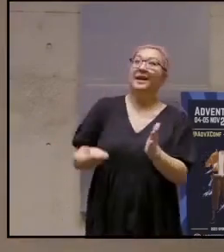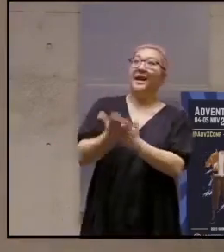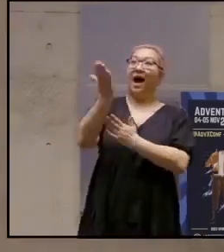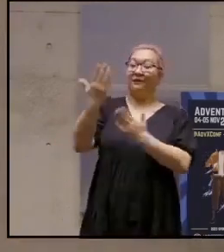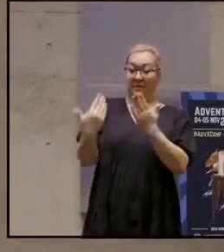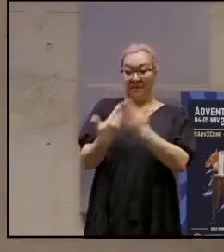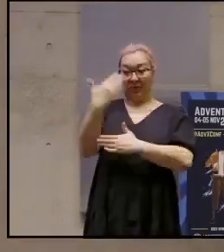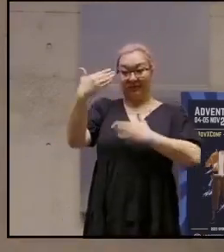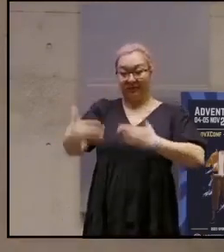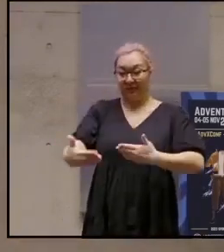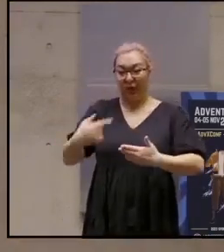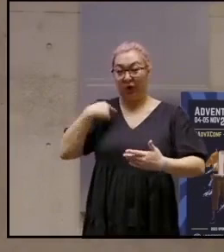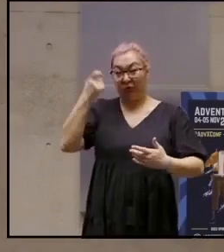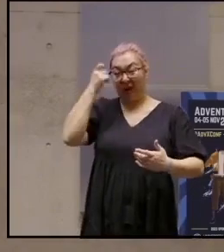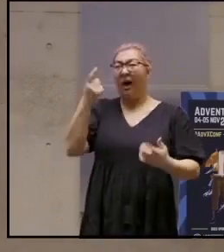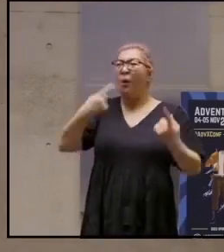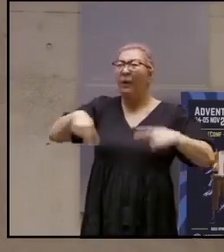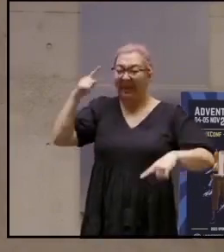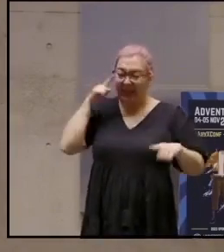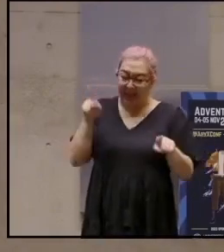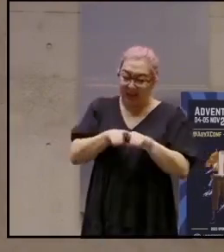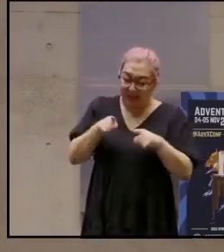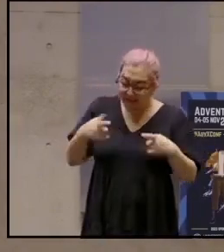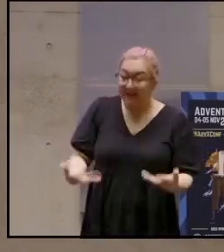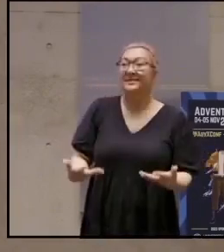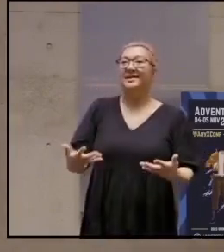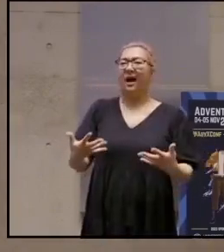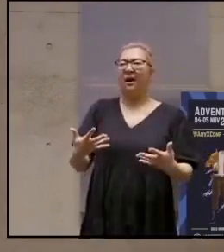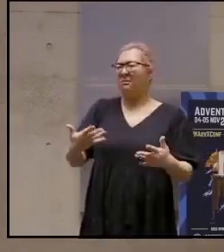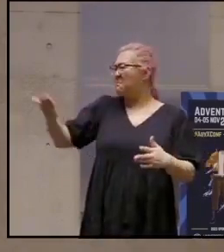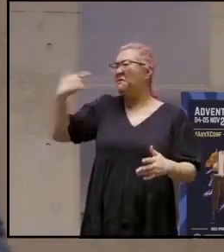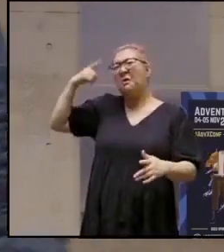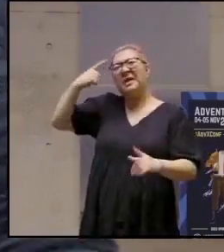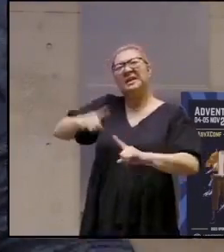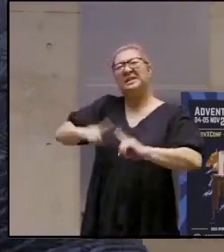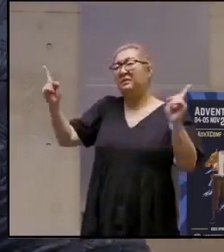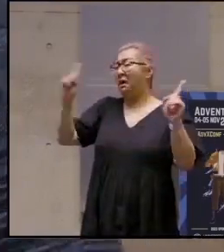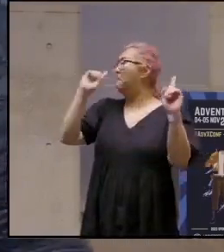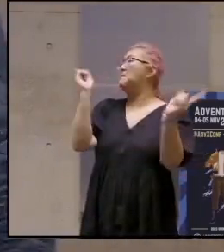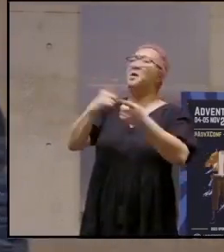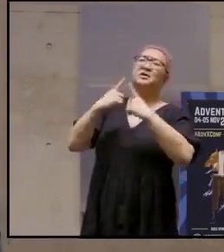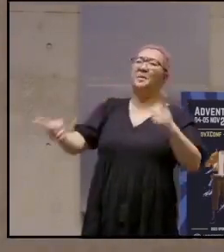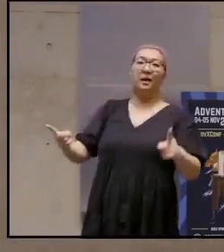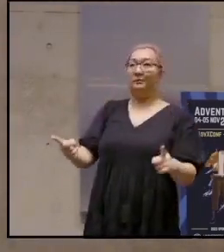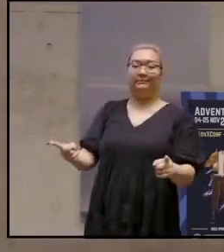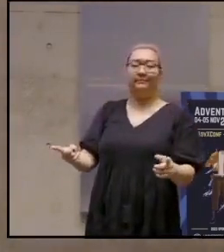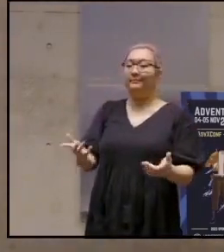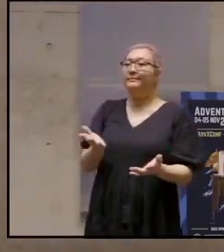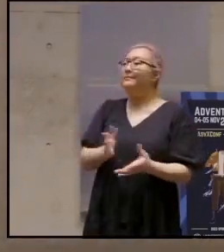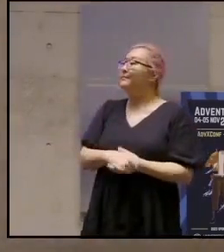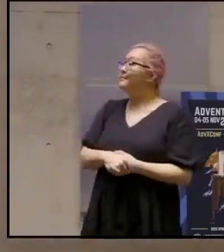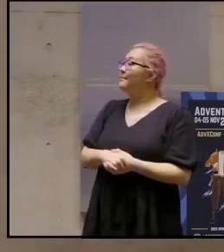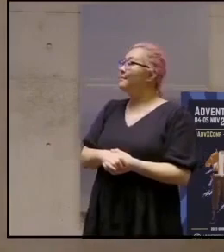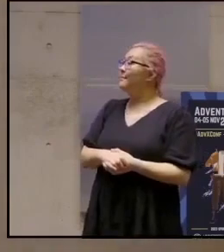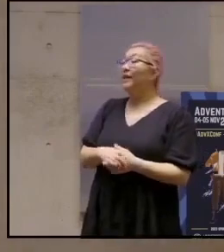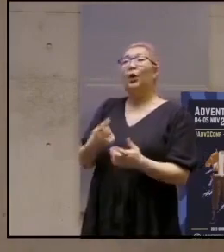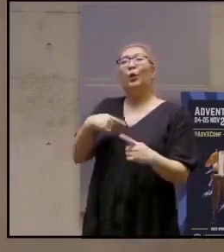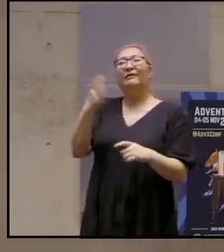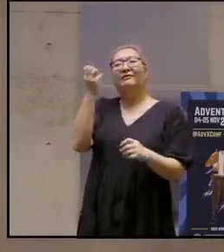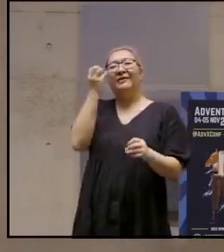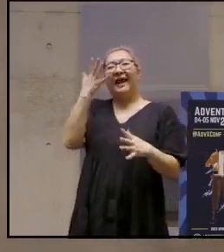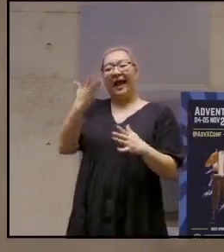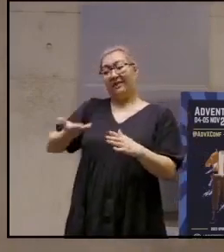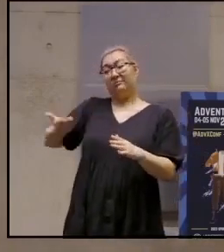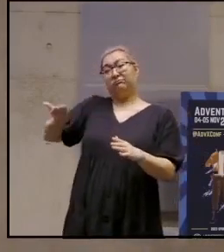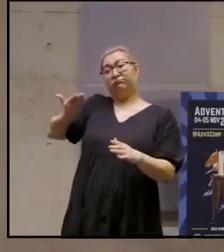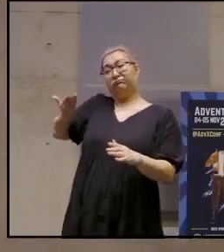a different way of living. We share certain understandings about modernity no matter our national origin, and we forget that there may have been